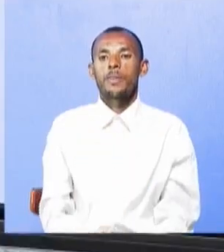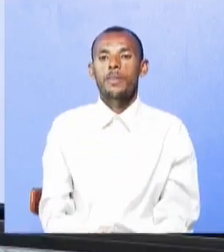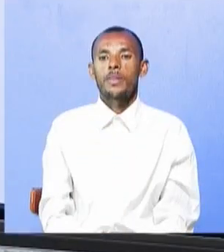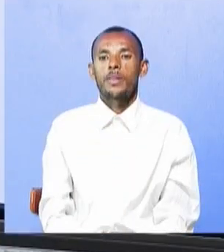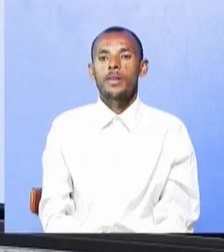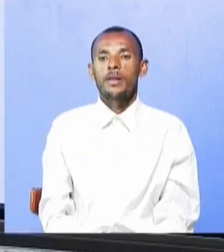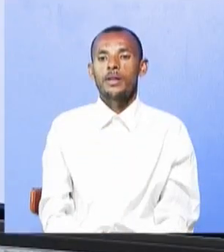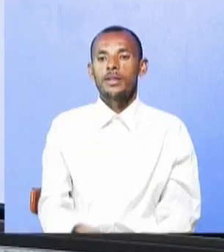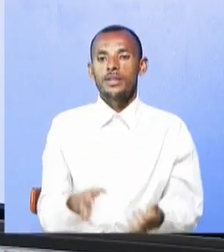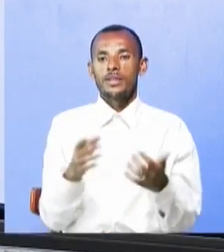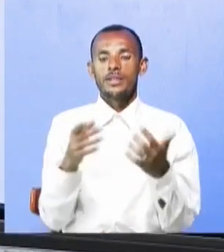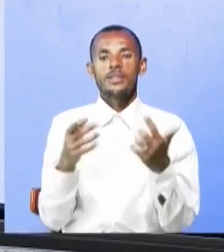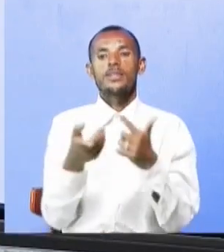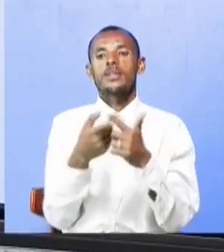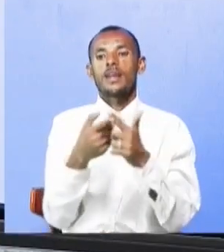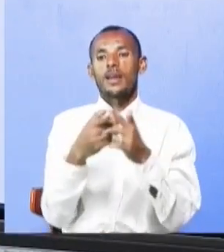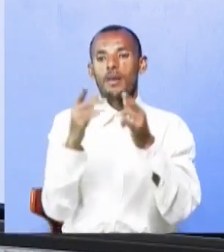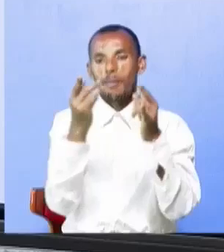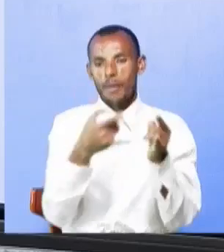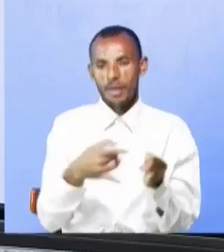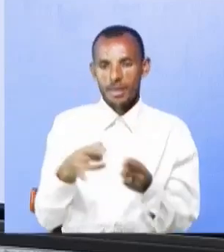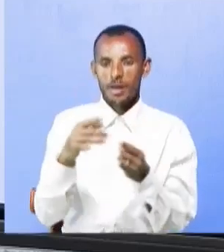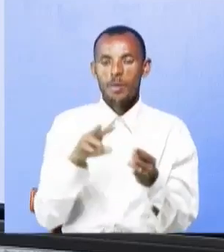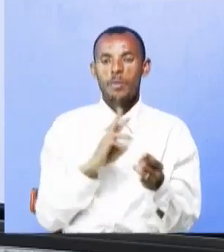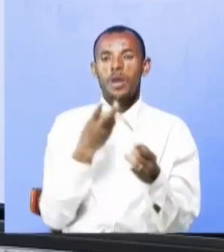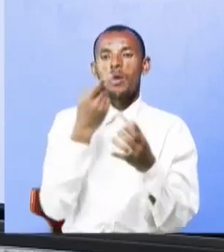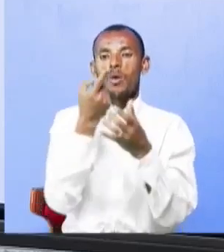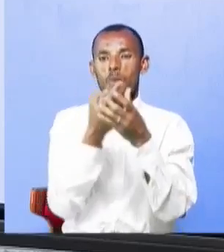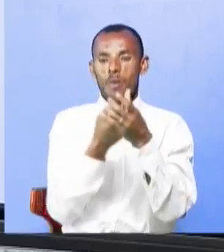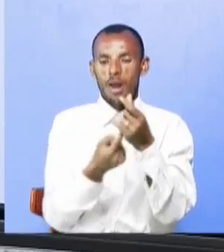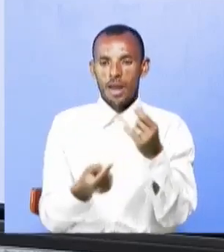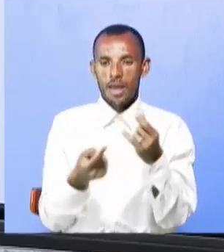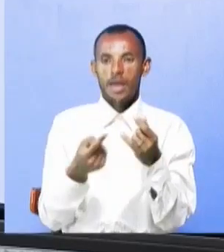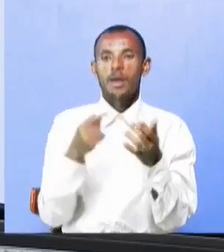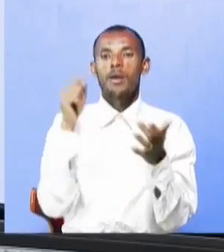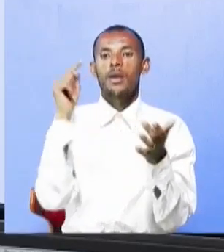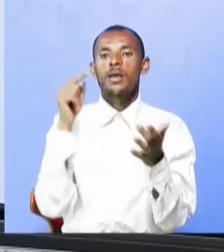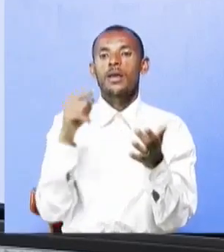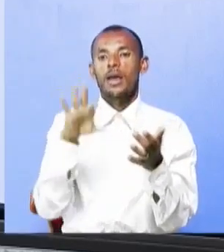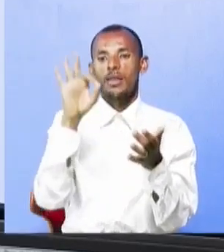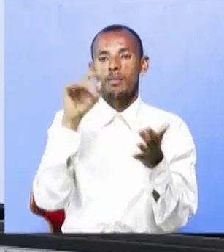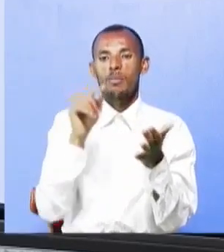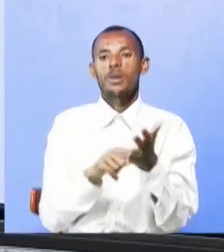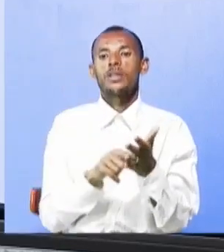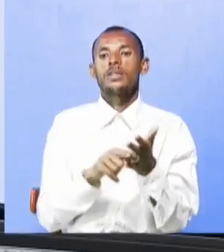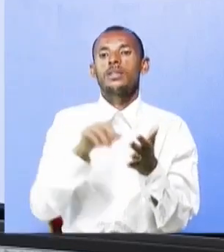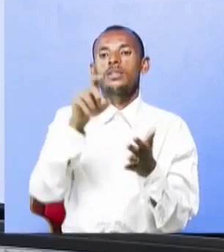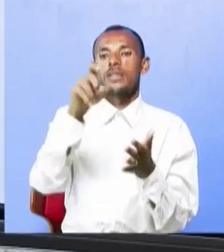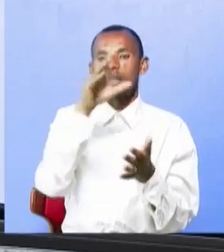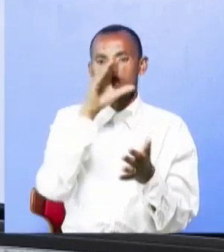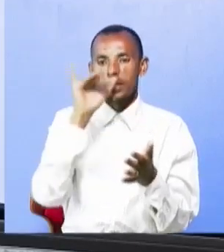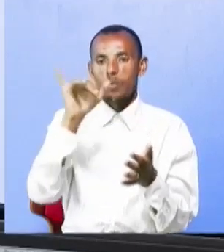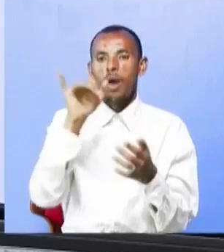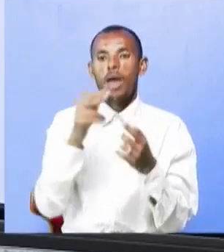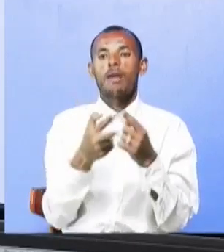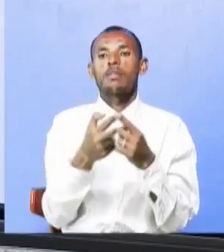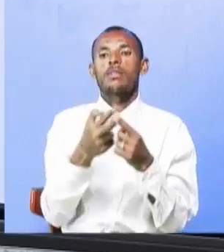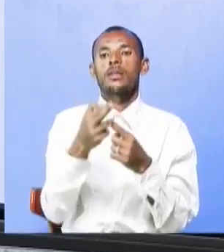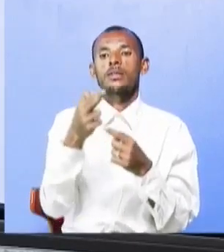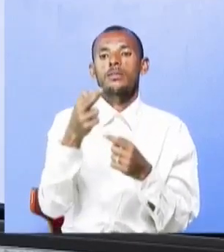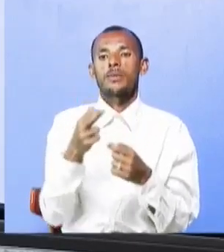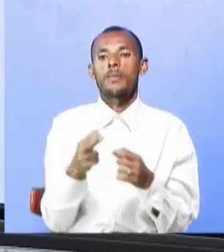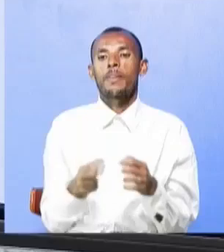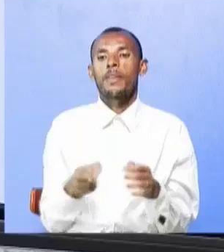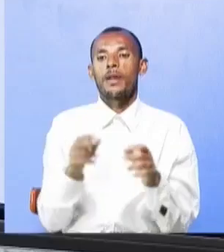Okay, in the second method, we only need 2 points, and those 2 points are the x and y intercepts,